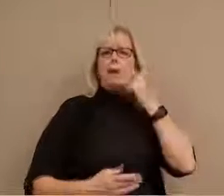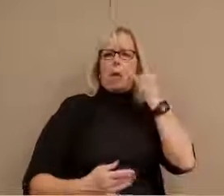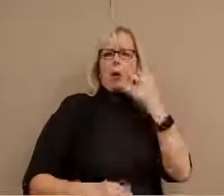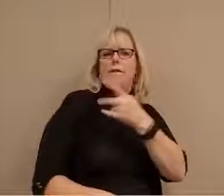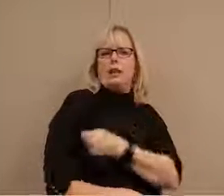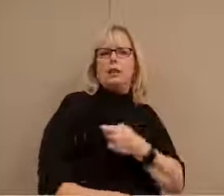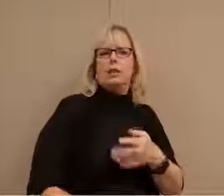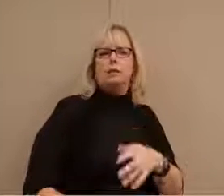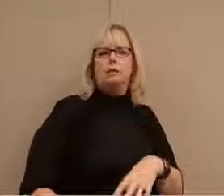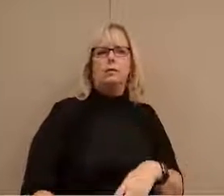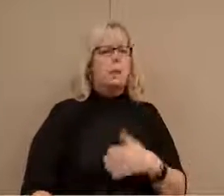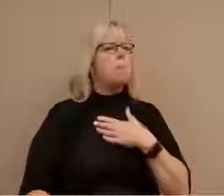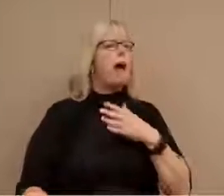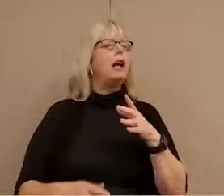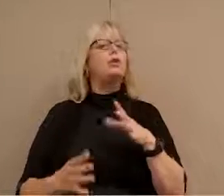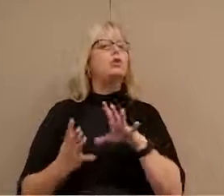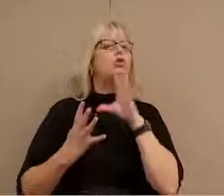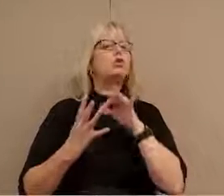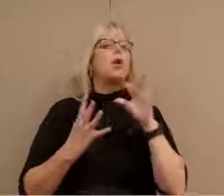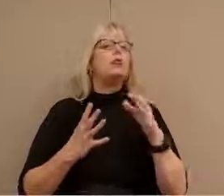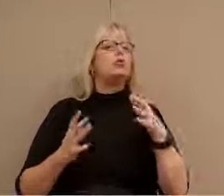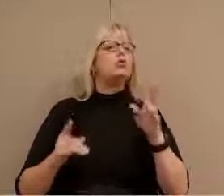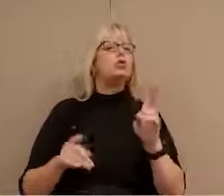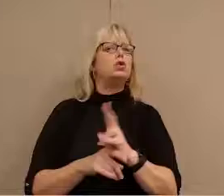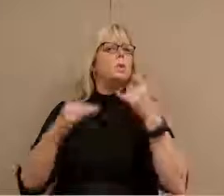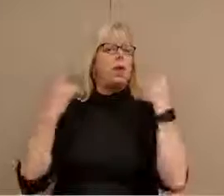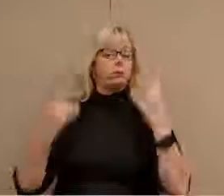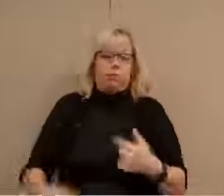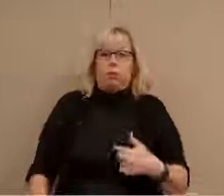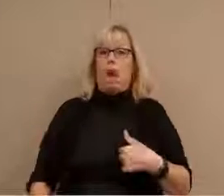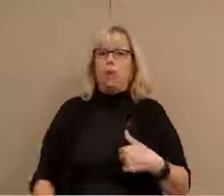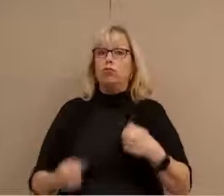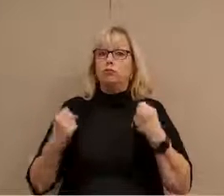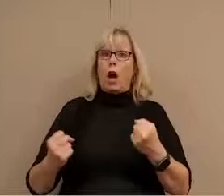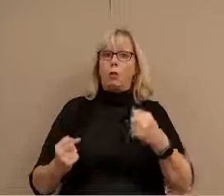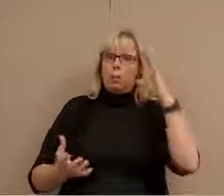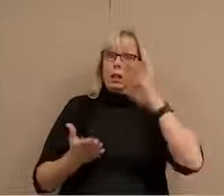versus mandated, or it's my choice to wear a mask and things like that. I firmly believe that.